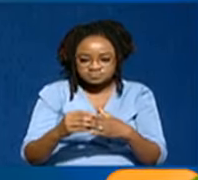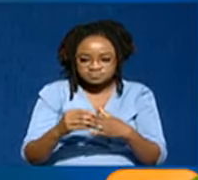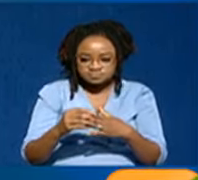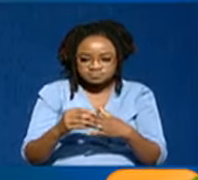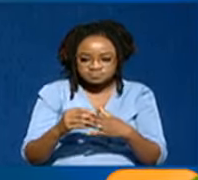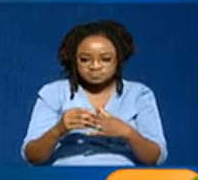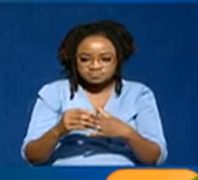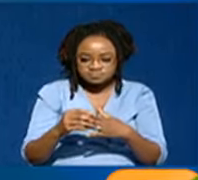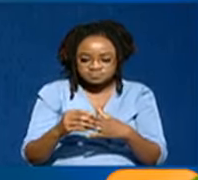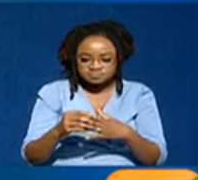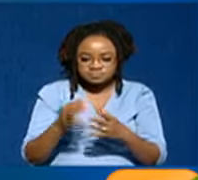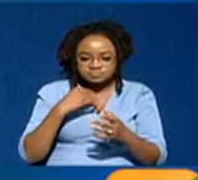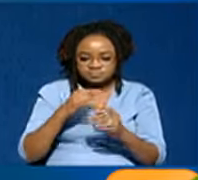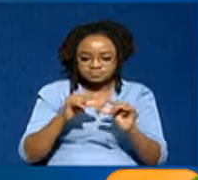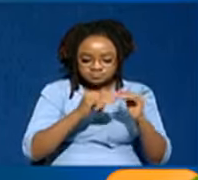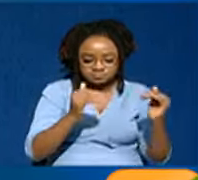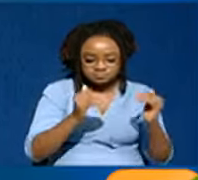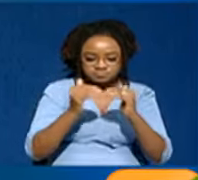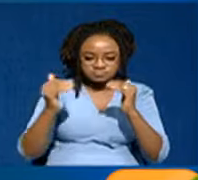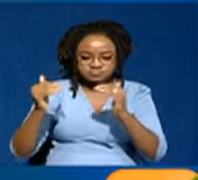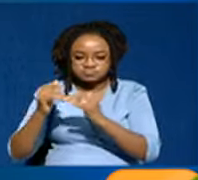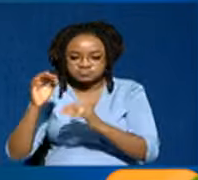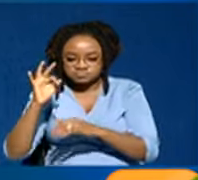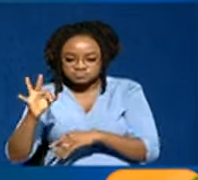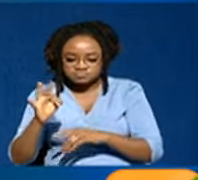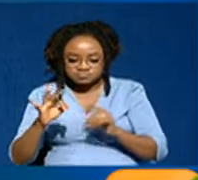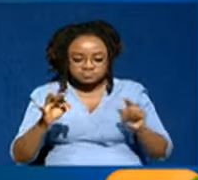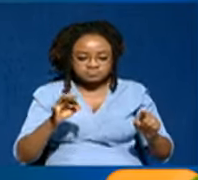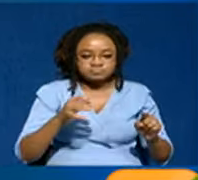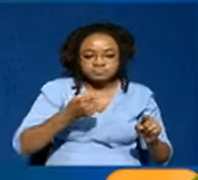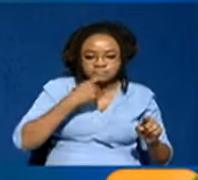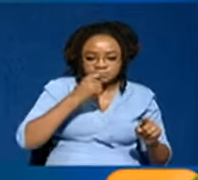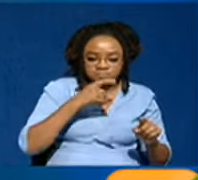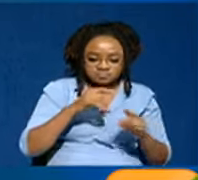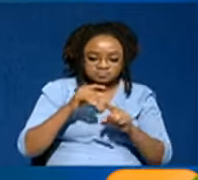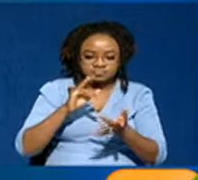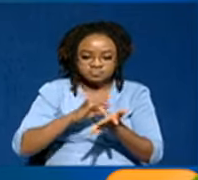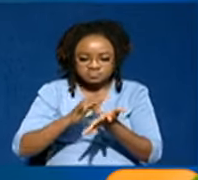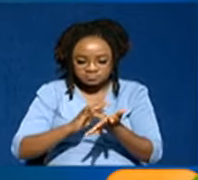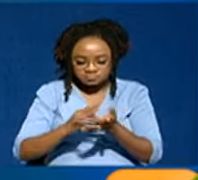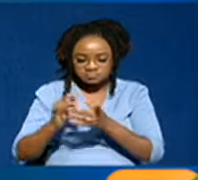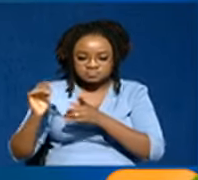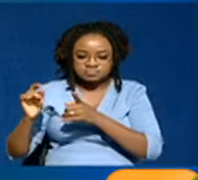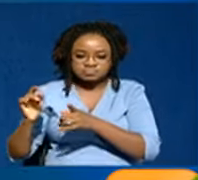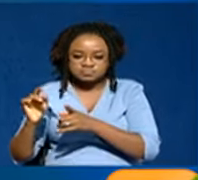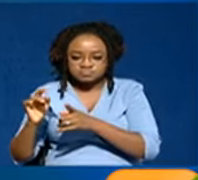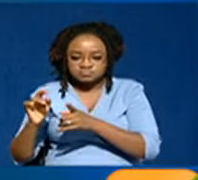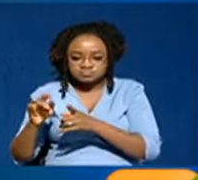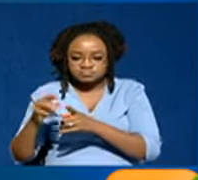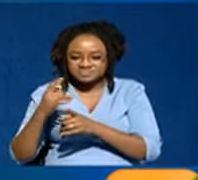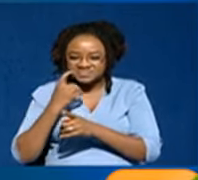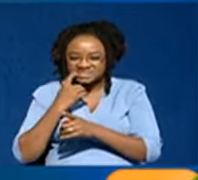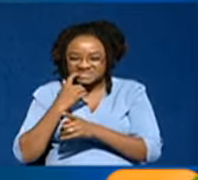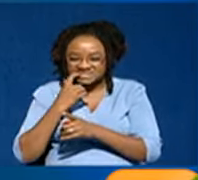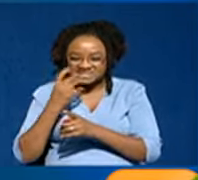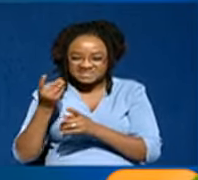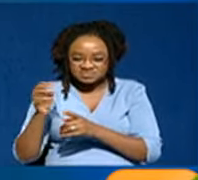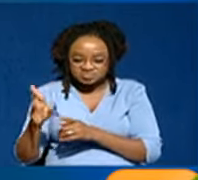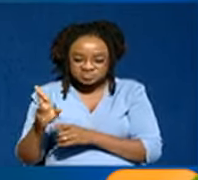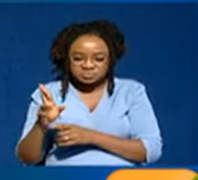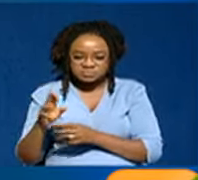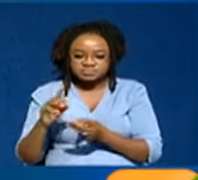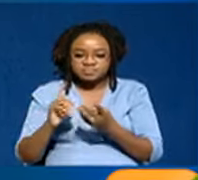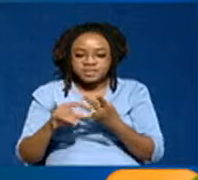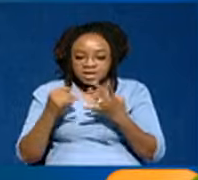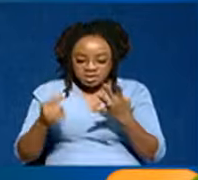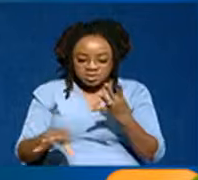We were dealing with three cadres, the doctors. That is the medical officers, the pharmacists, and the dentists. Now we are dealing with